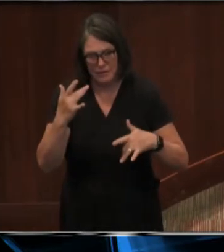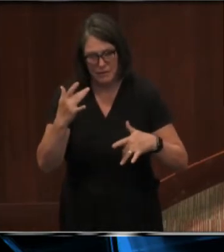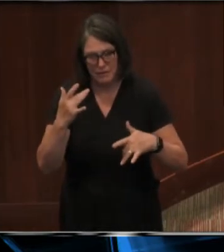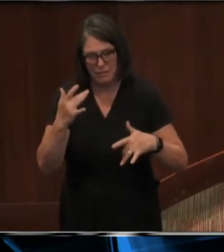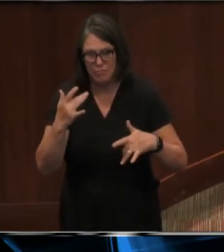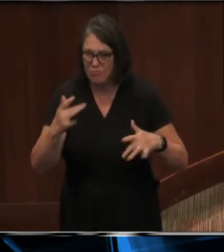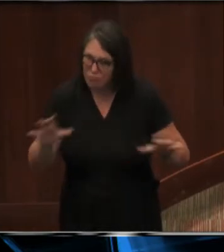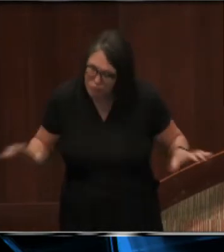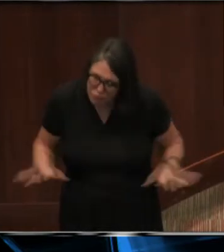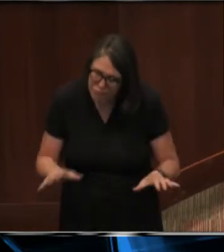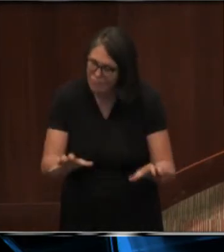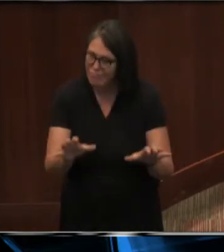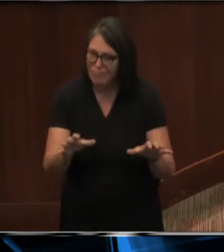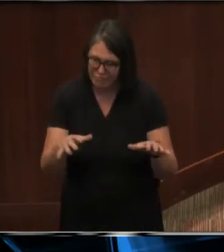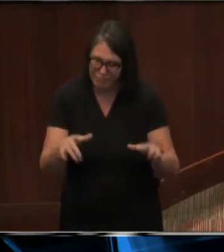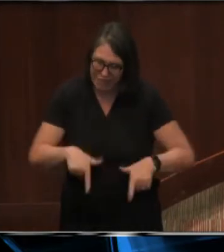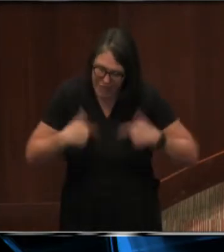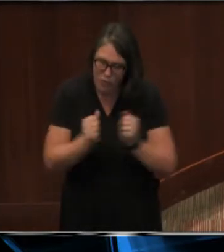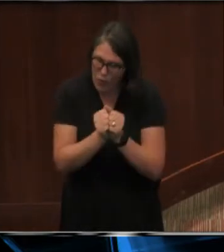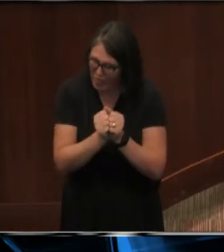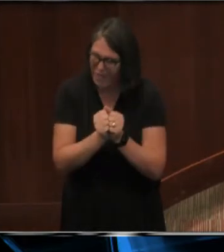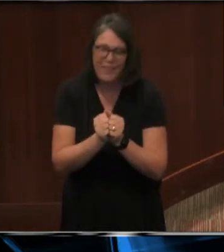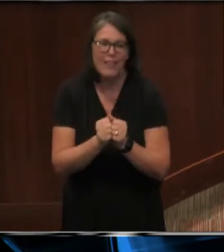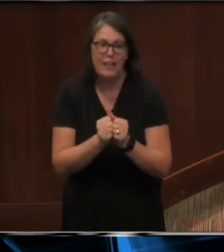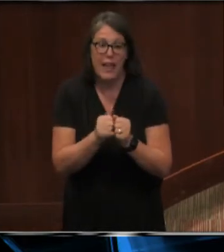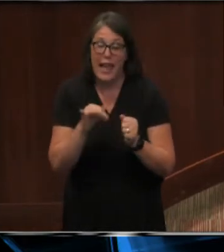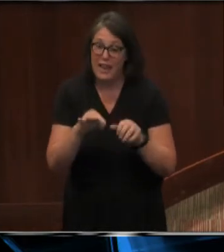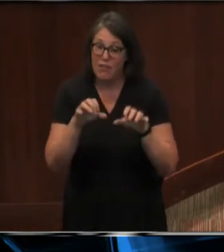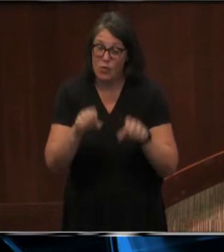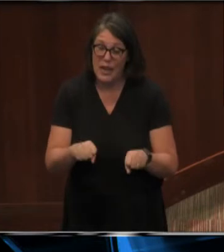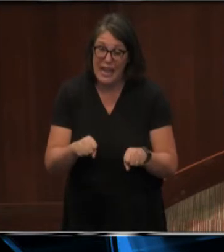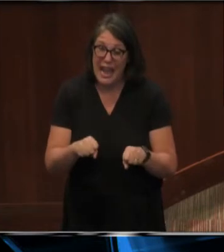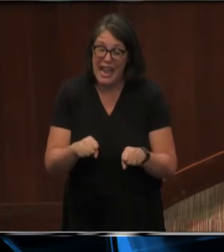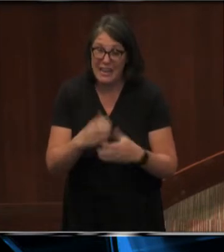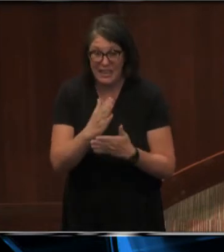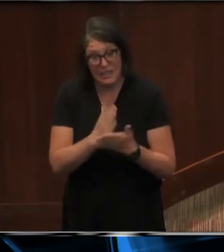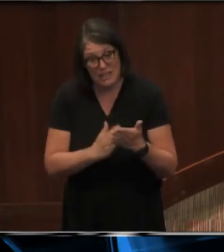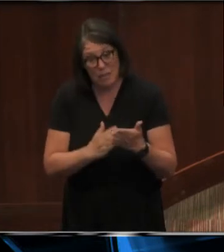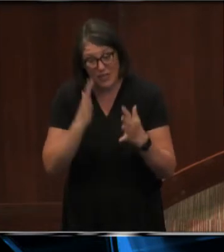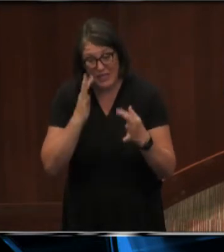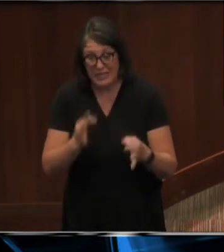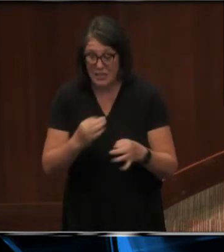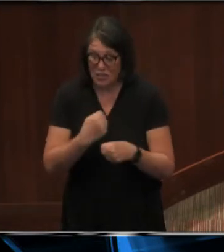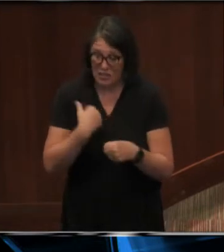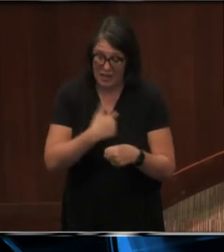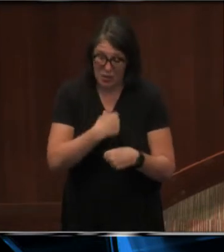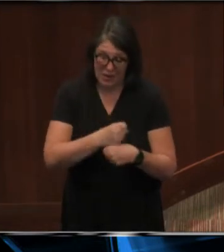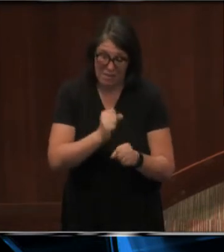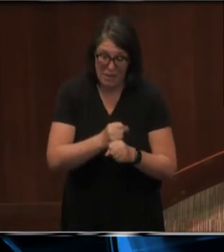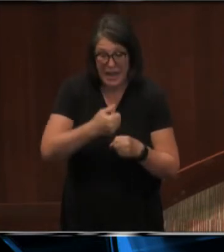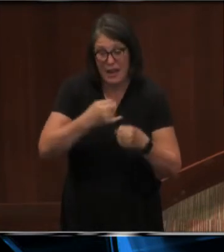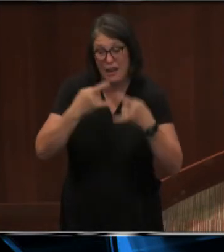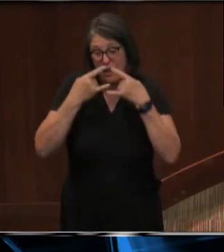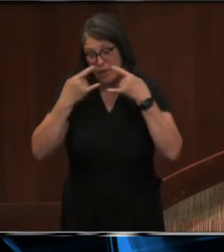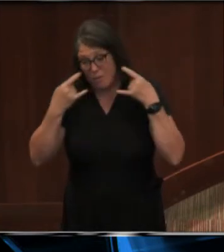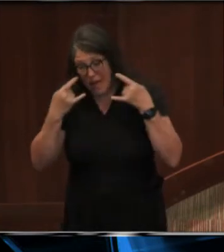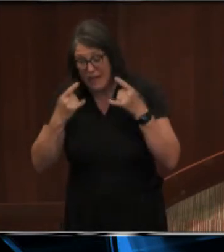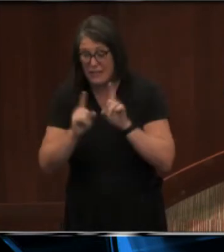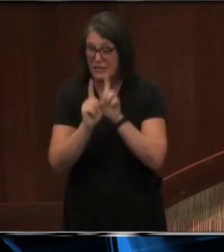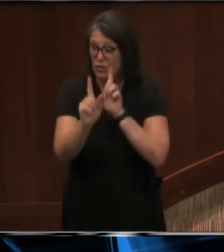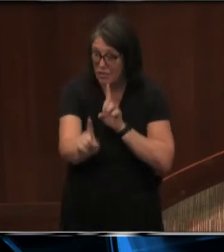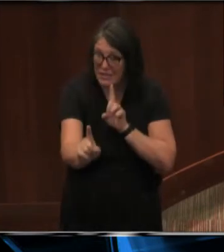way. And so if we are able to embrace some of these prevention measures, we can all continue to have